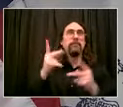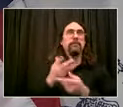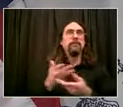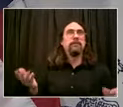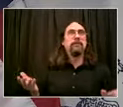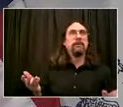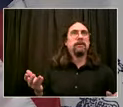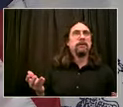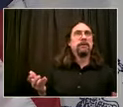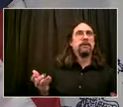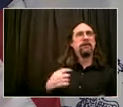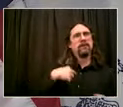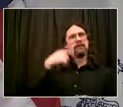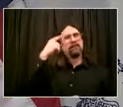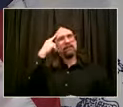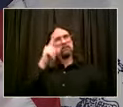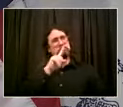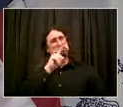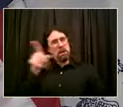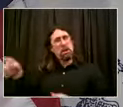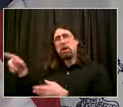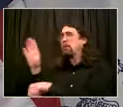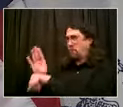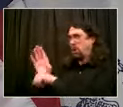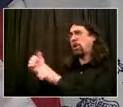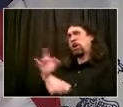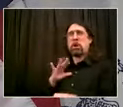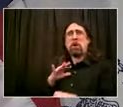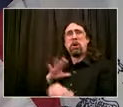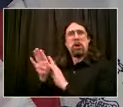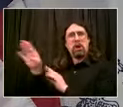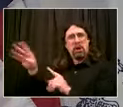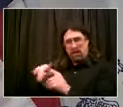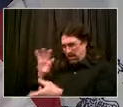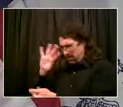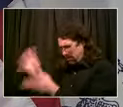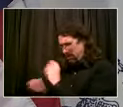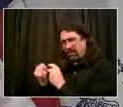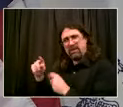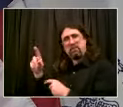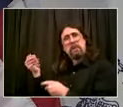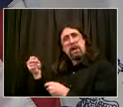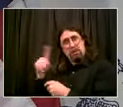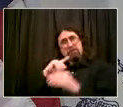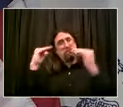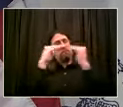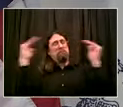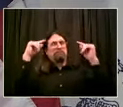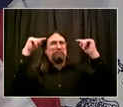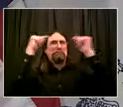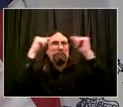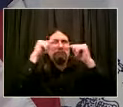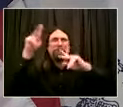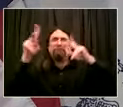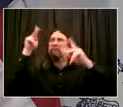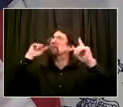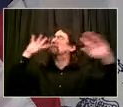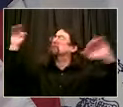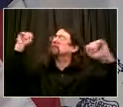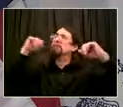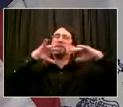but I will always say when a journalist raises an important question, something we need to reconsider, that we should reconsider. So I'd say we need to